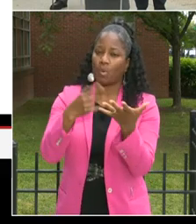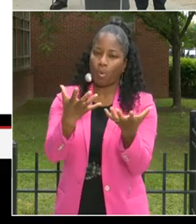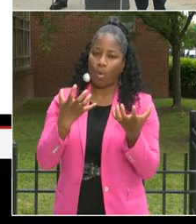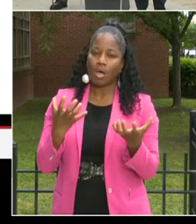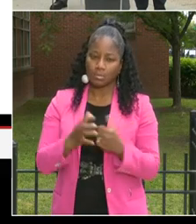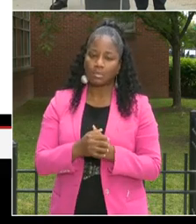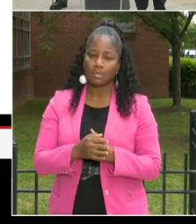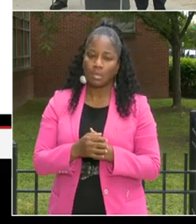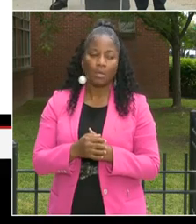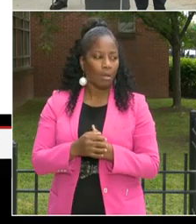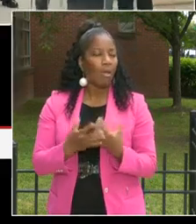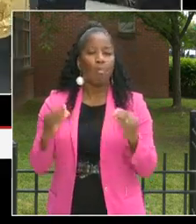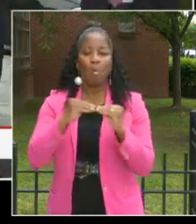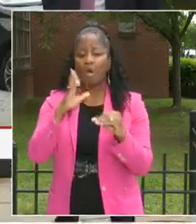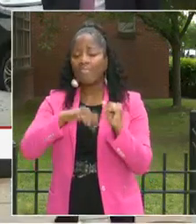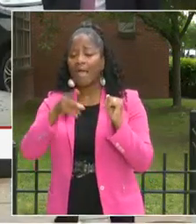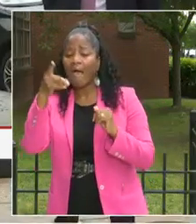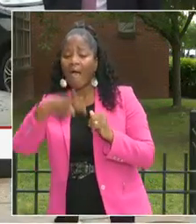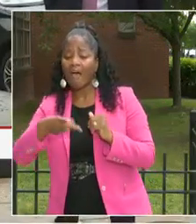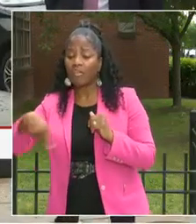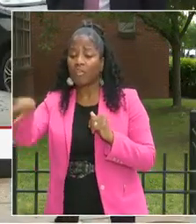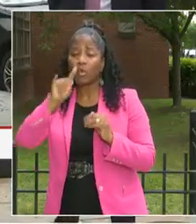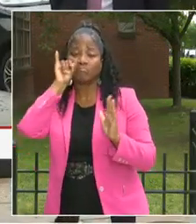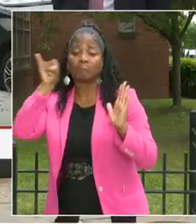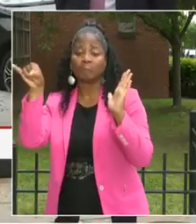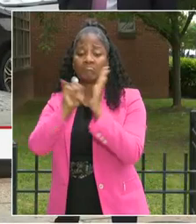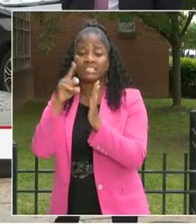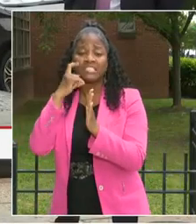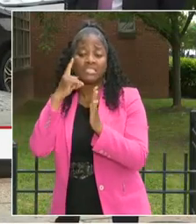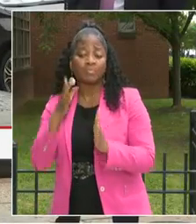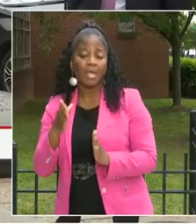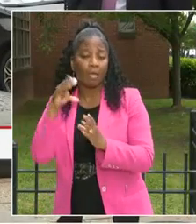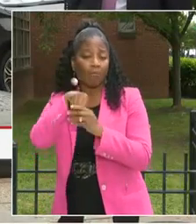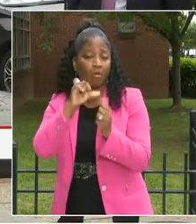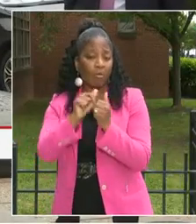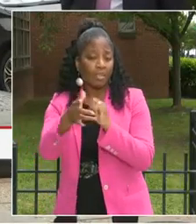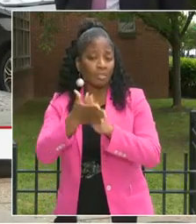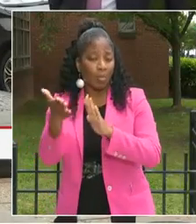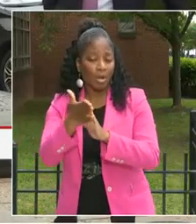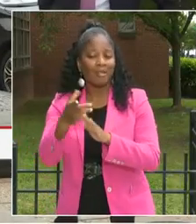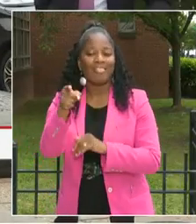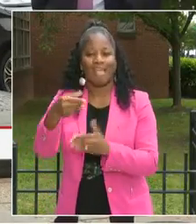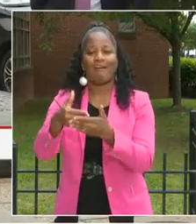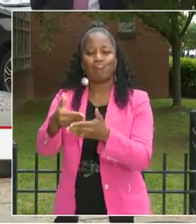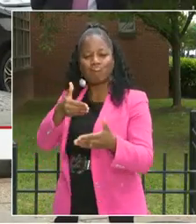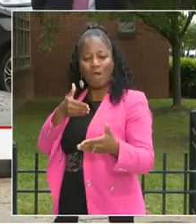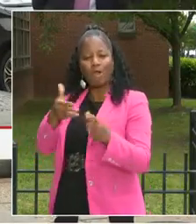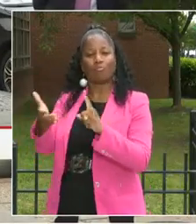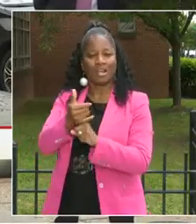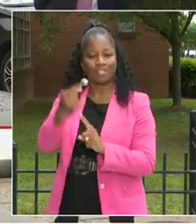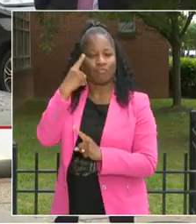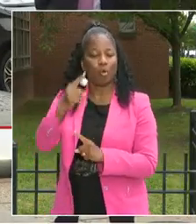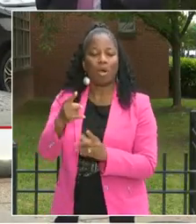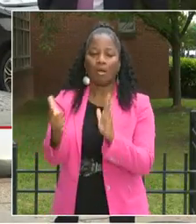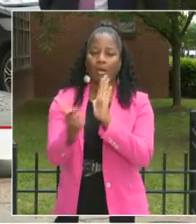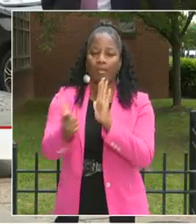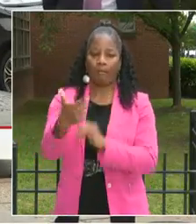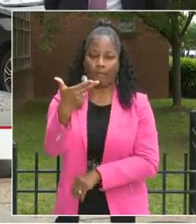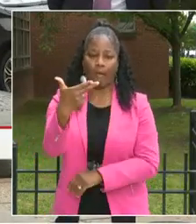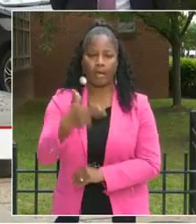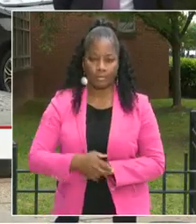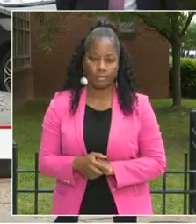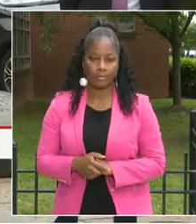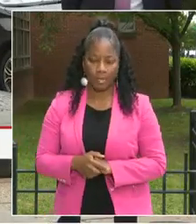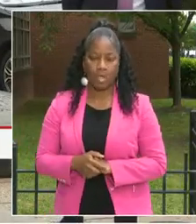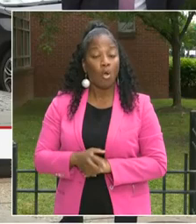indicted identified suspects involved in this operation have prior arrests for illegal guns. We're